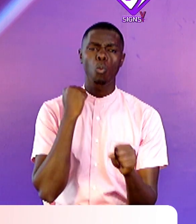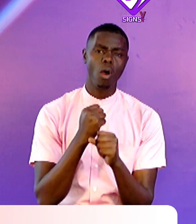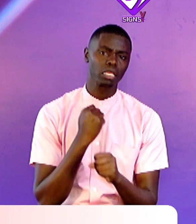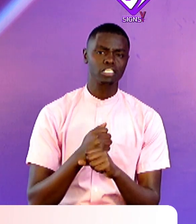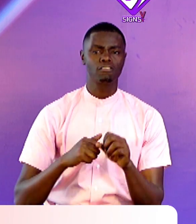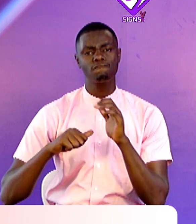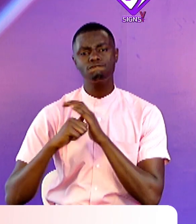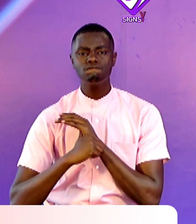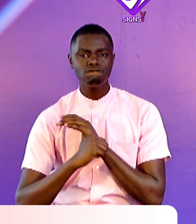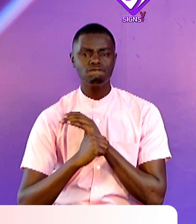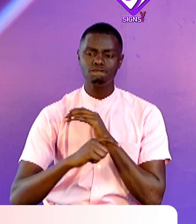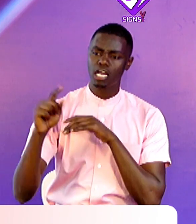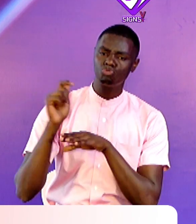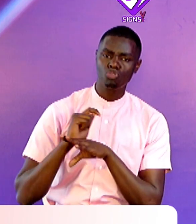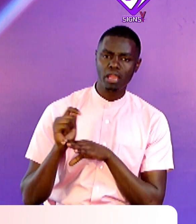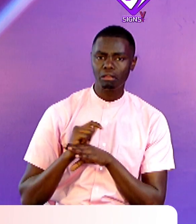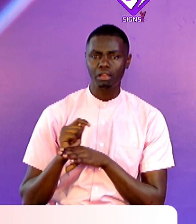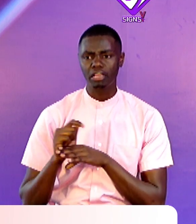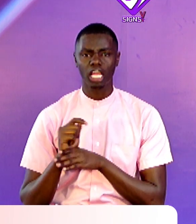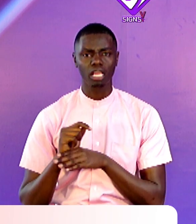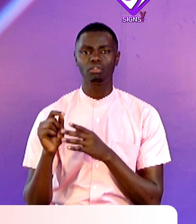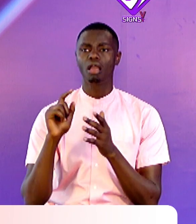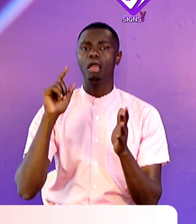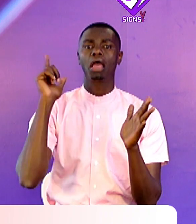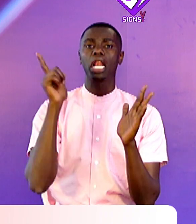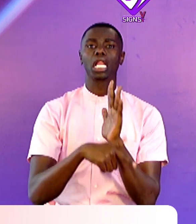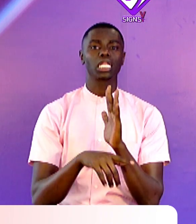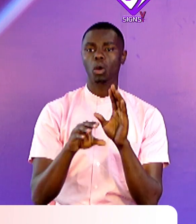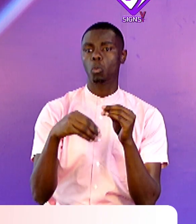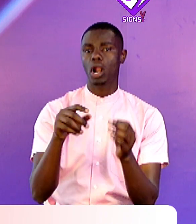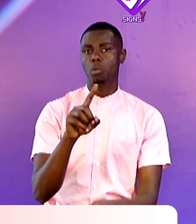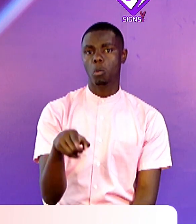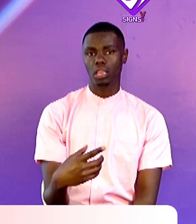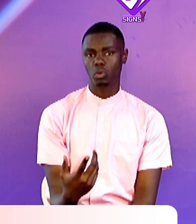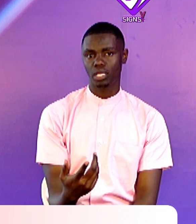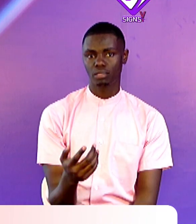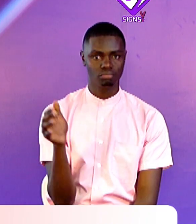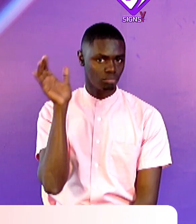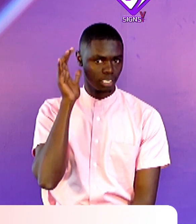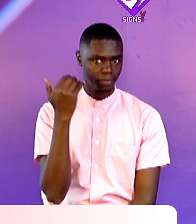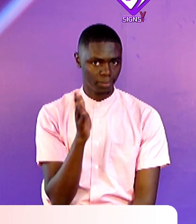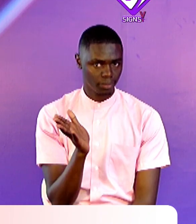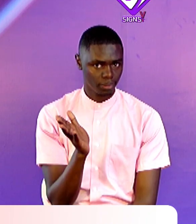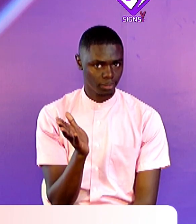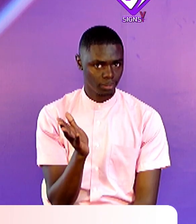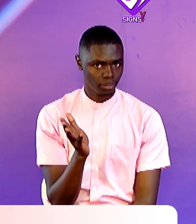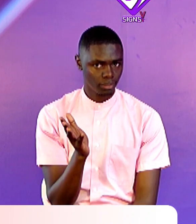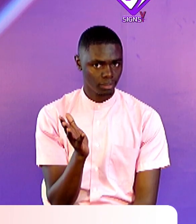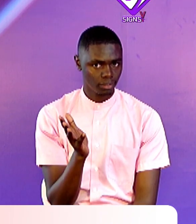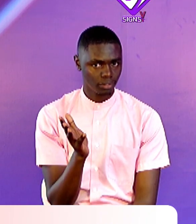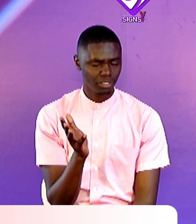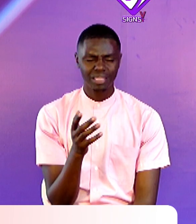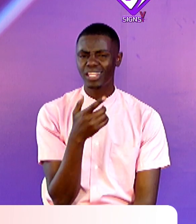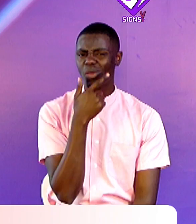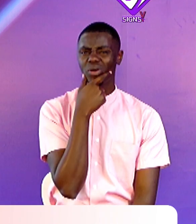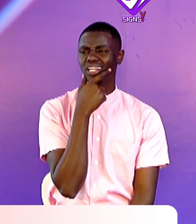doing teasy, practice, and after the practice, they're given 1,000 bob. You've heard of that? Yeah. And they are wondering